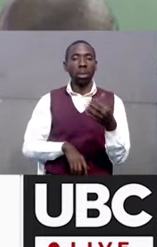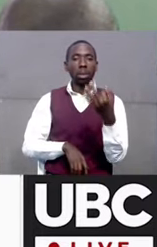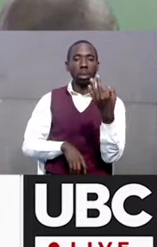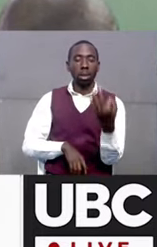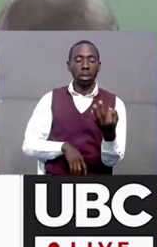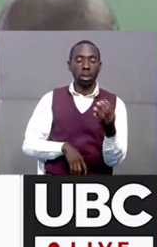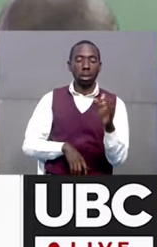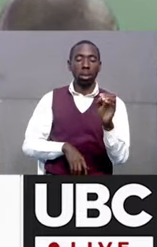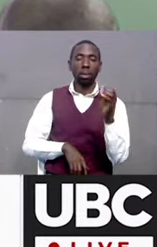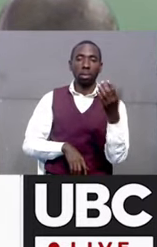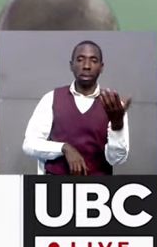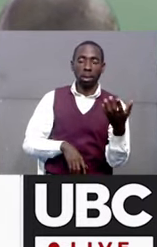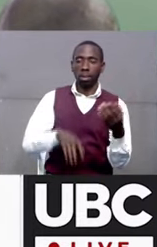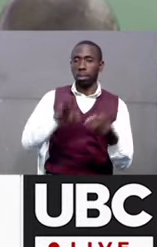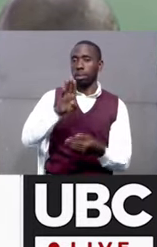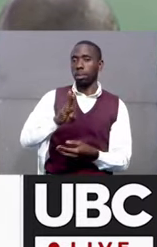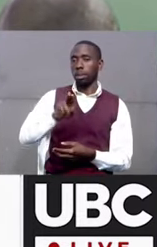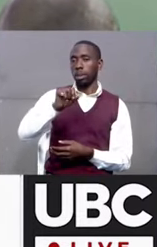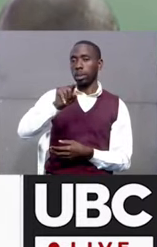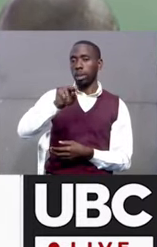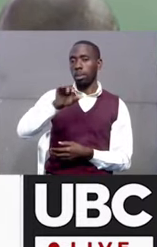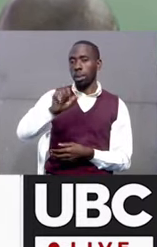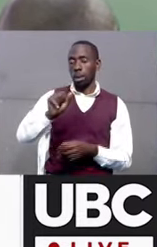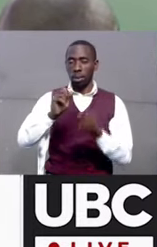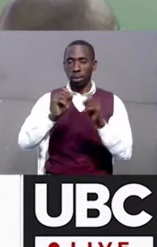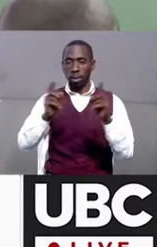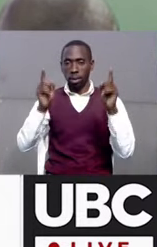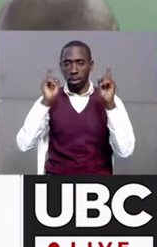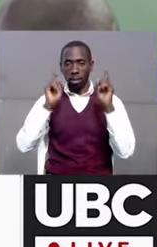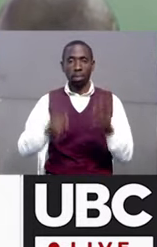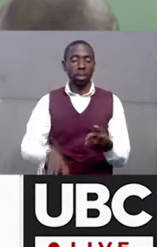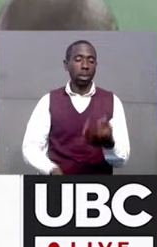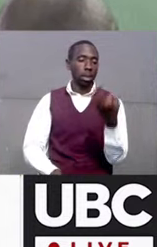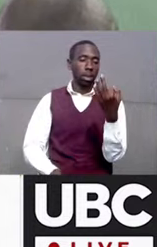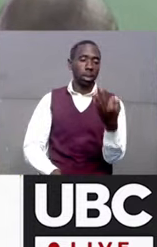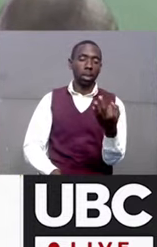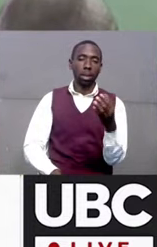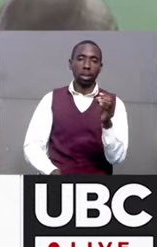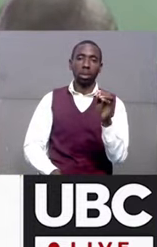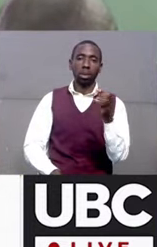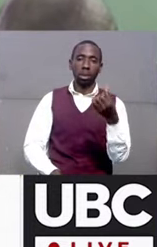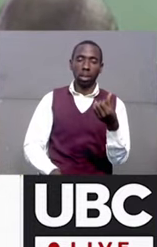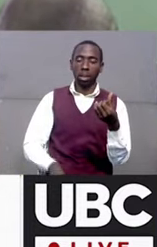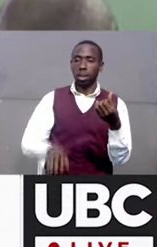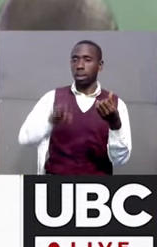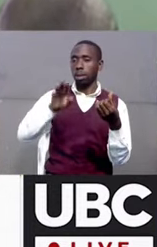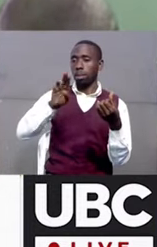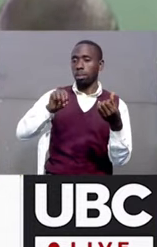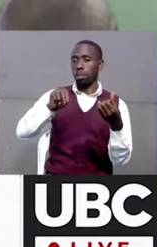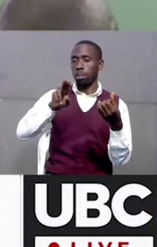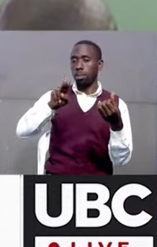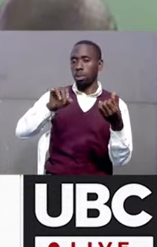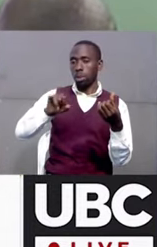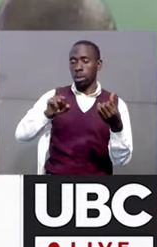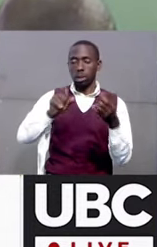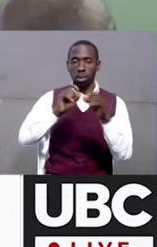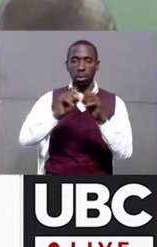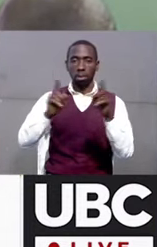305, Busitema University, vote 306, Muni University,